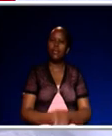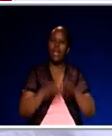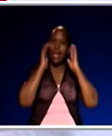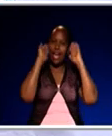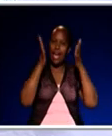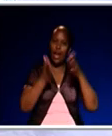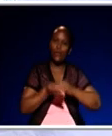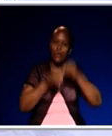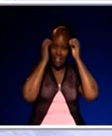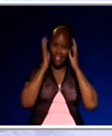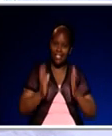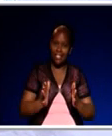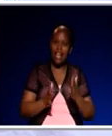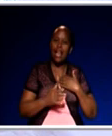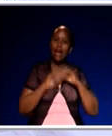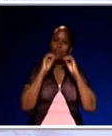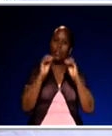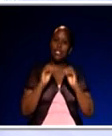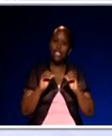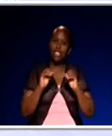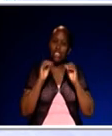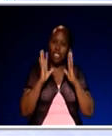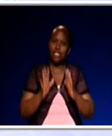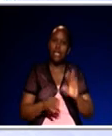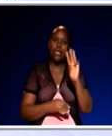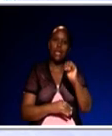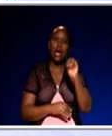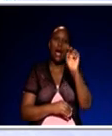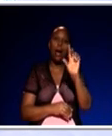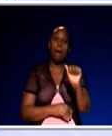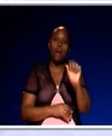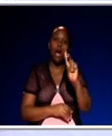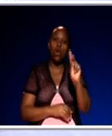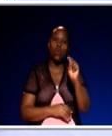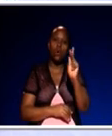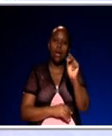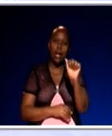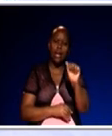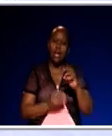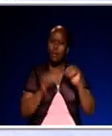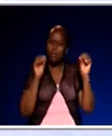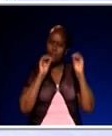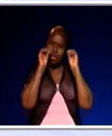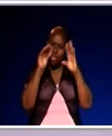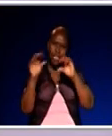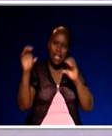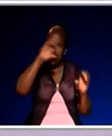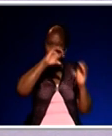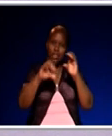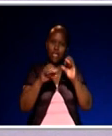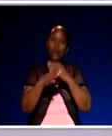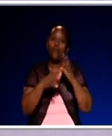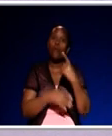Hello student, I am teacher Thaddeus Baluka, and today I'm teaching chemistry form